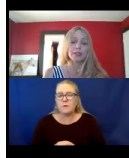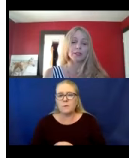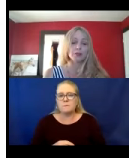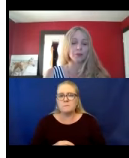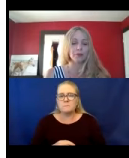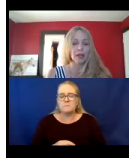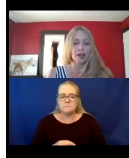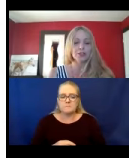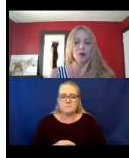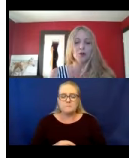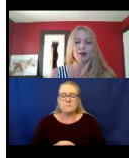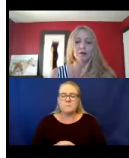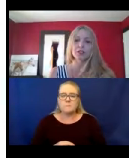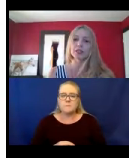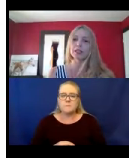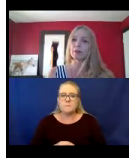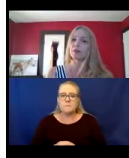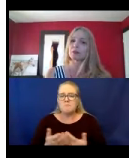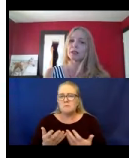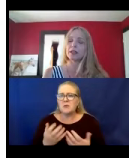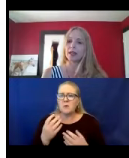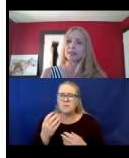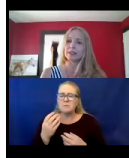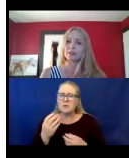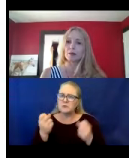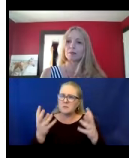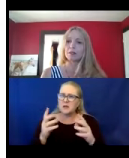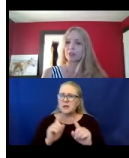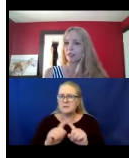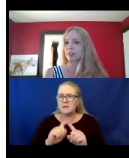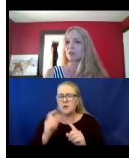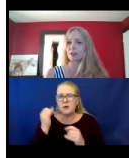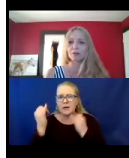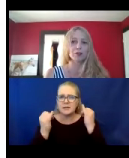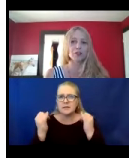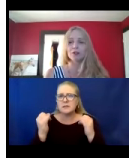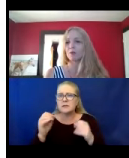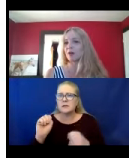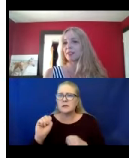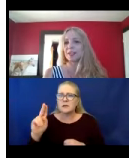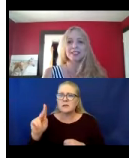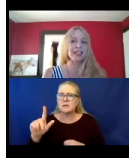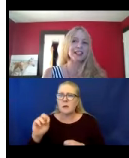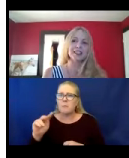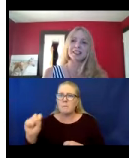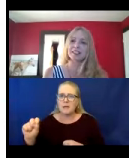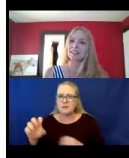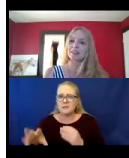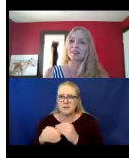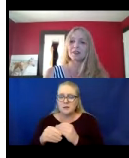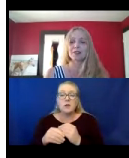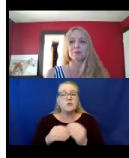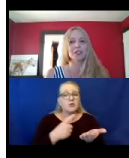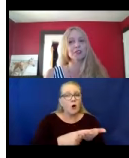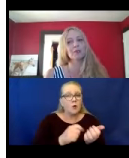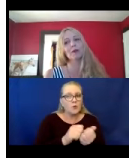were pointing to. So just thinking about, there's many ideas and supplements, talking to your doctor first. You don't want to take anything that's going